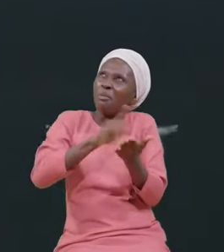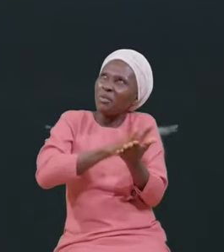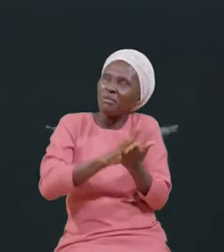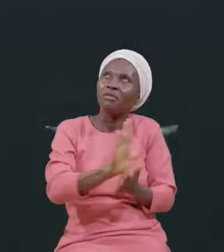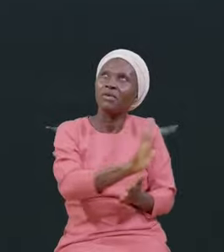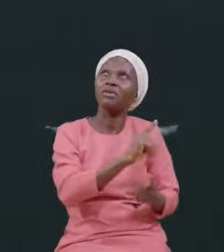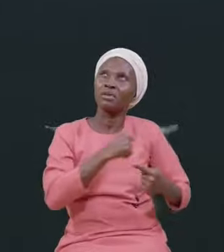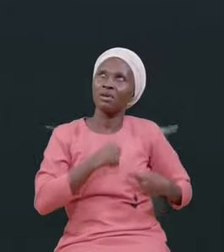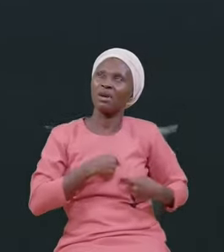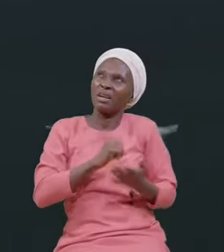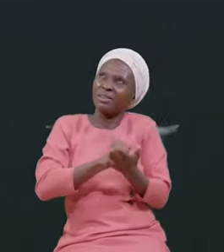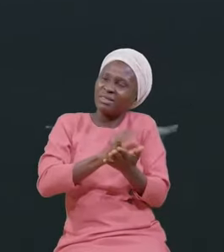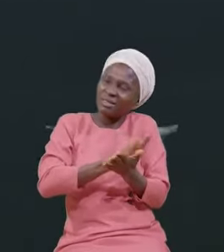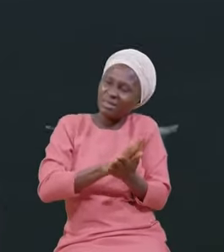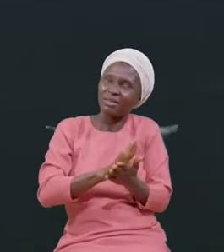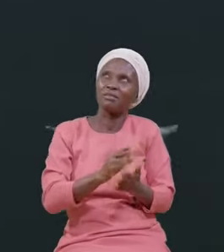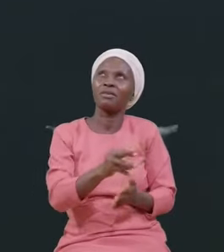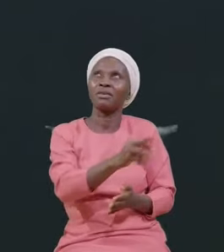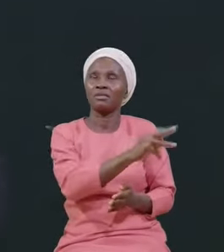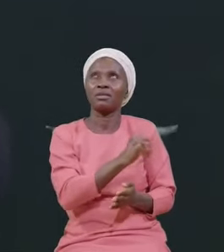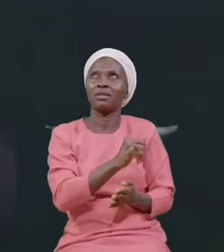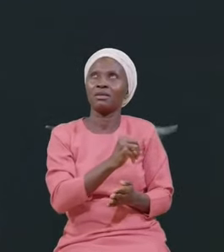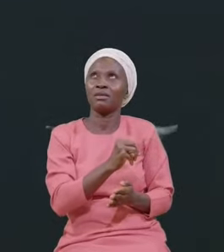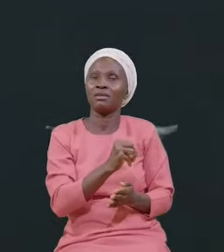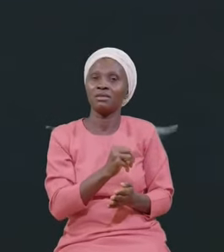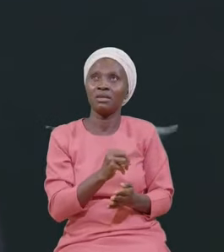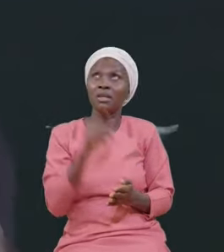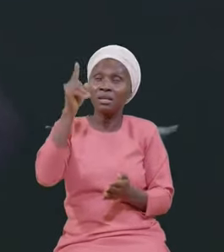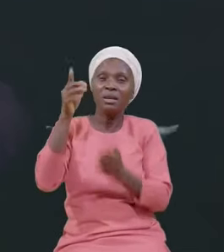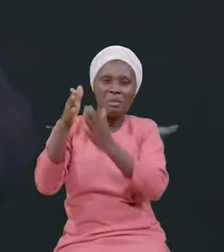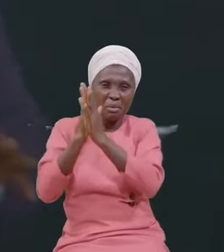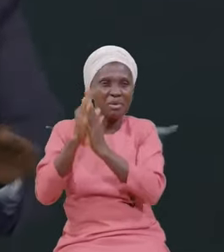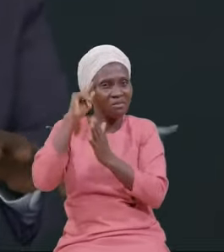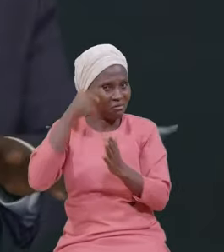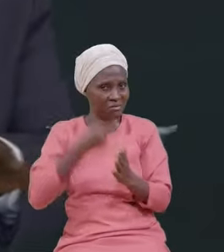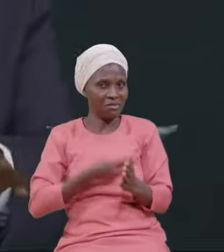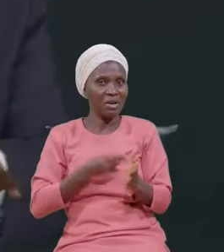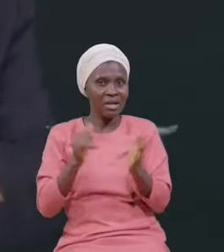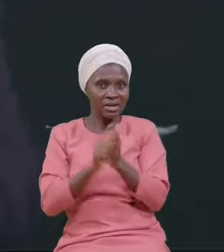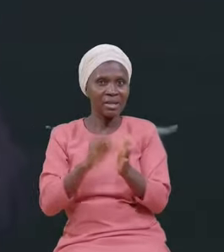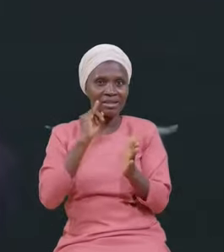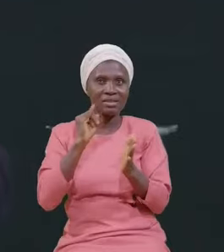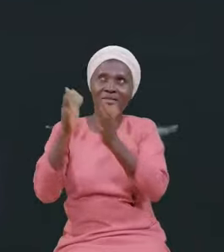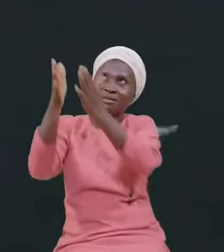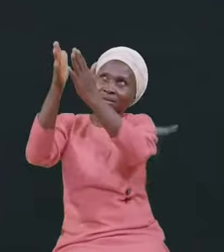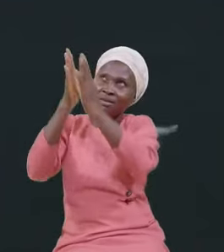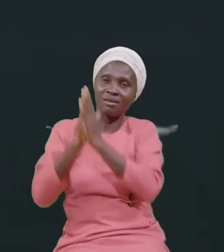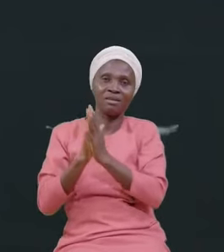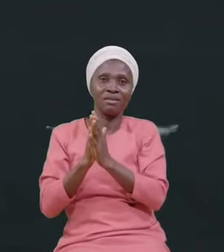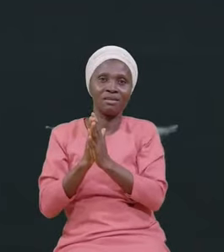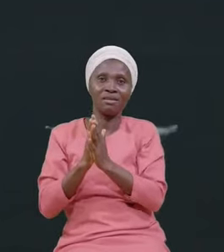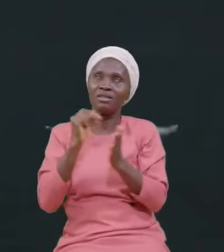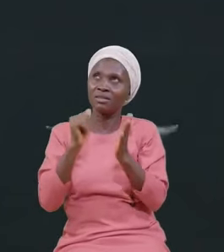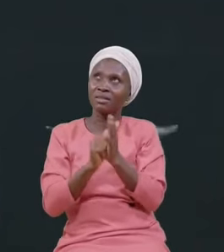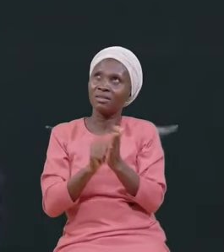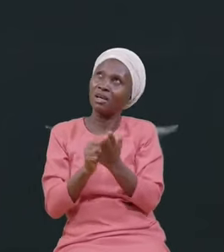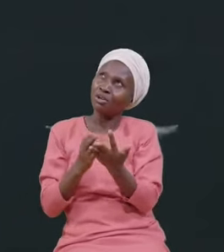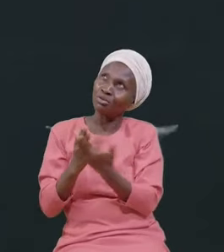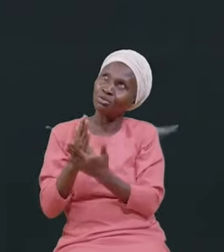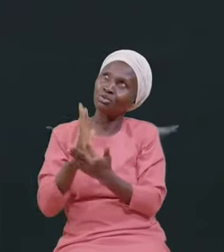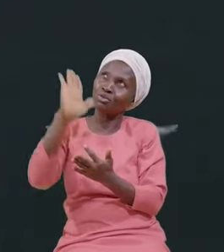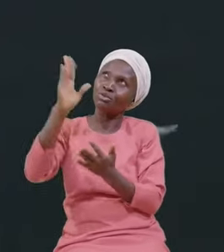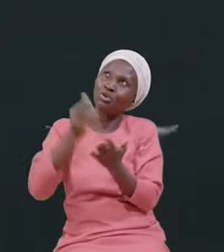Sanctified them is praying for us that's intercession through thy truth Thy word is